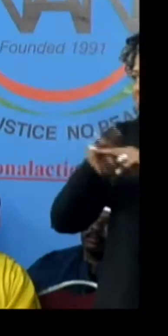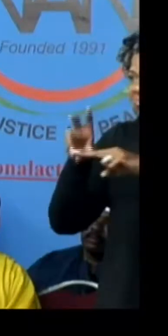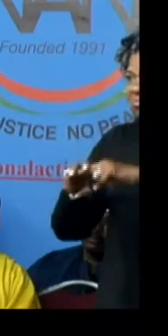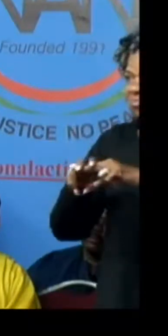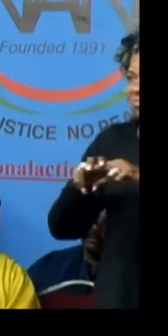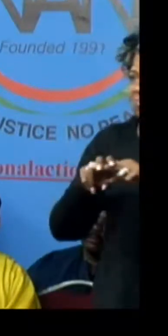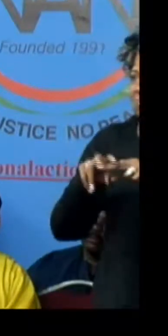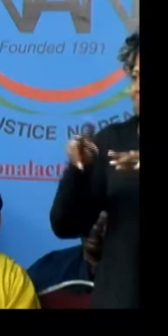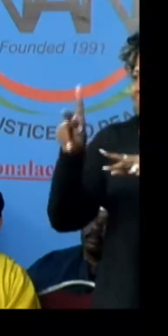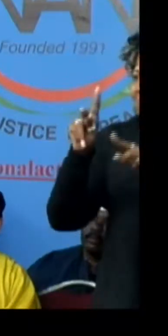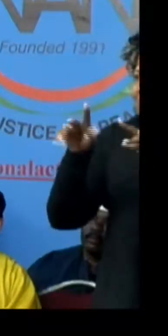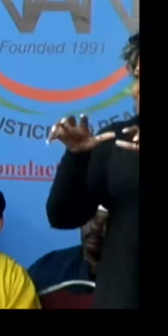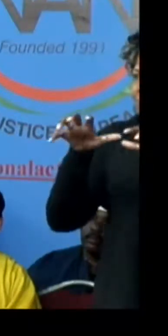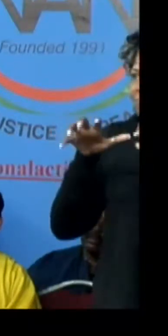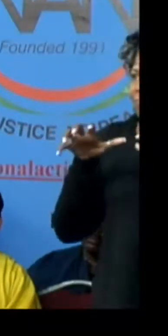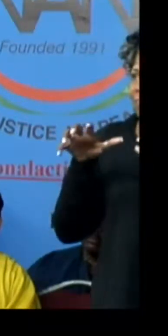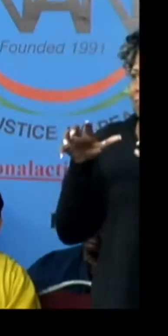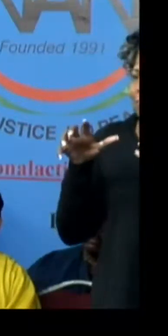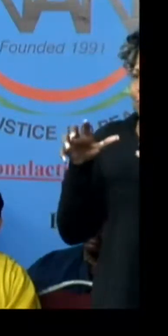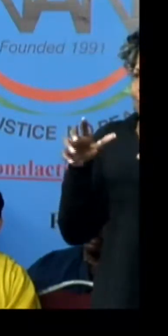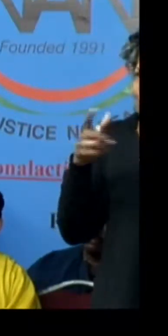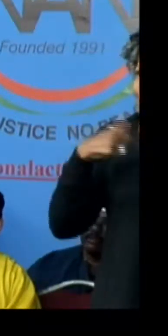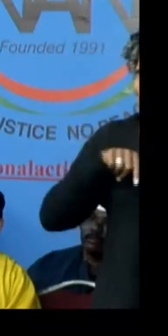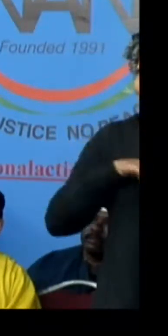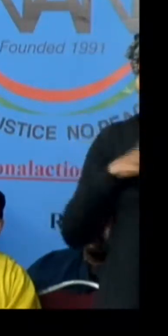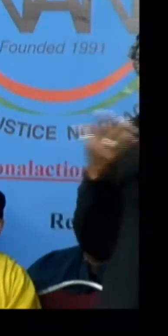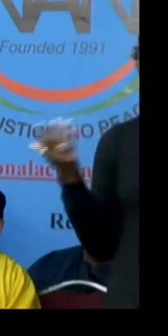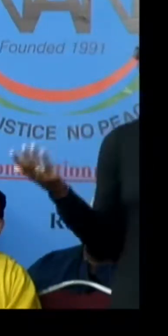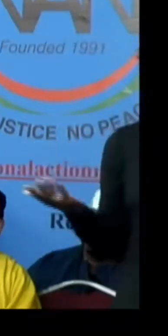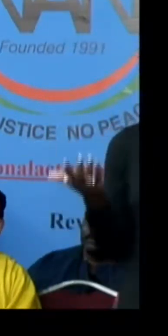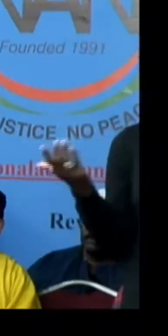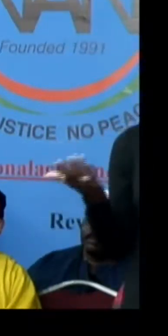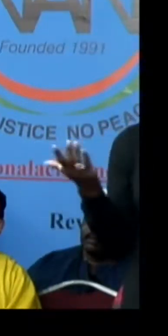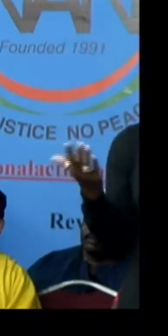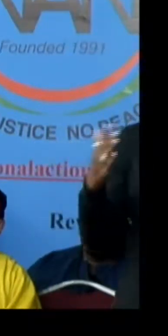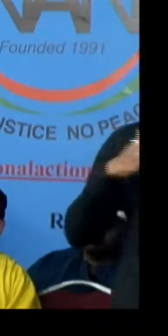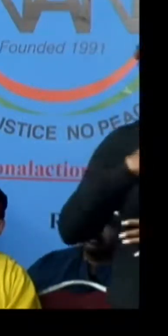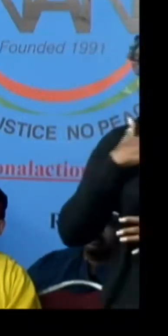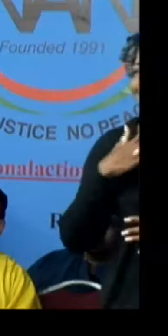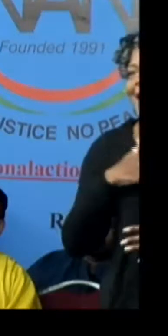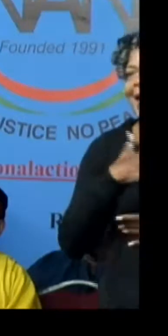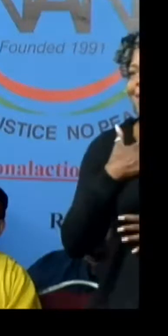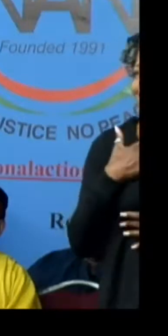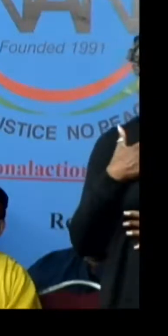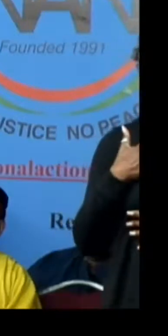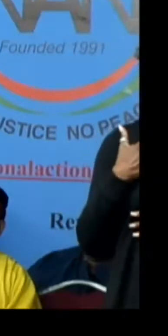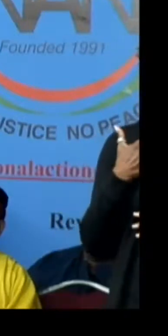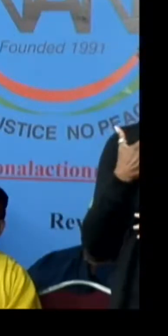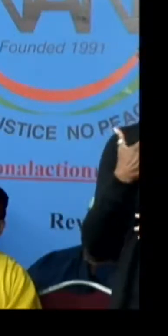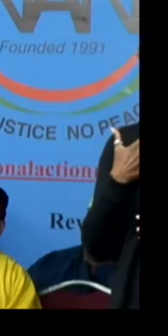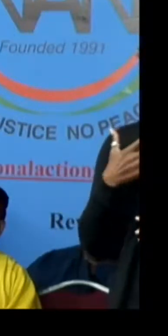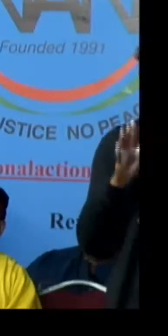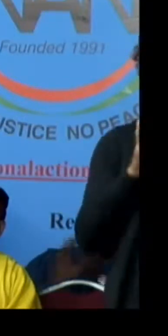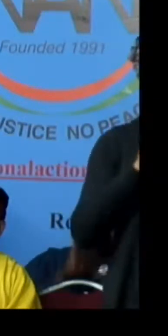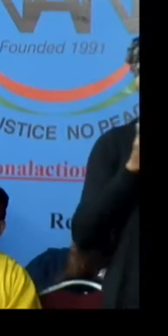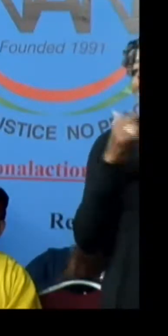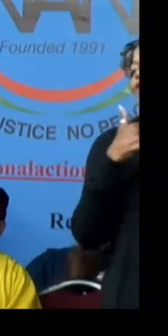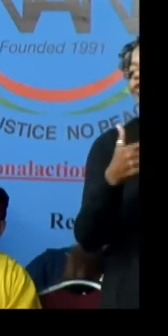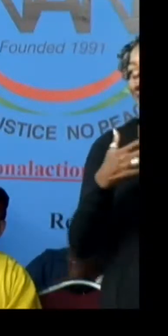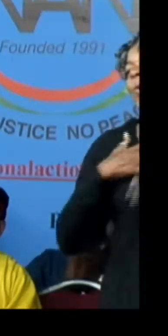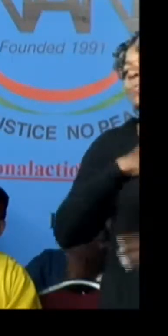be with you another Saturday morning where the action is. Give a hand to our presider, Attorney Michael Hardy,